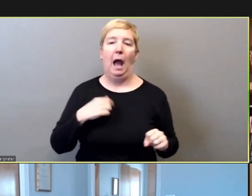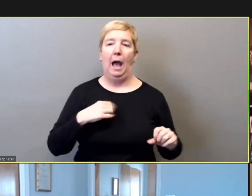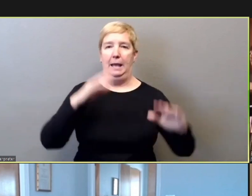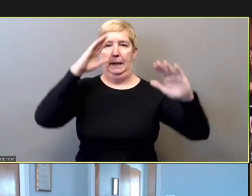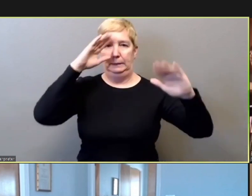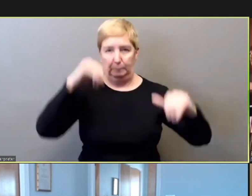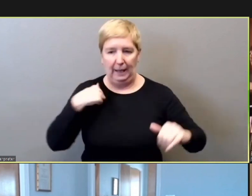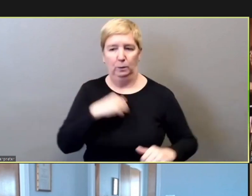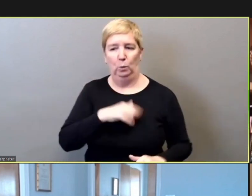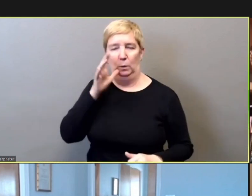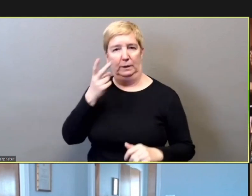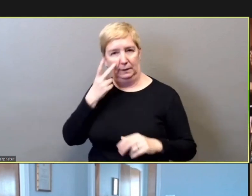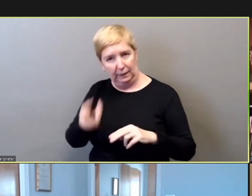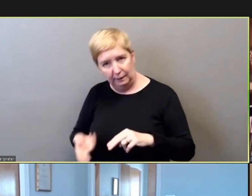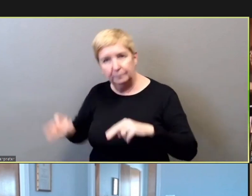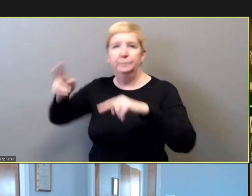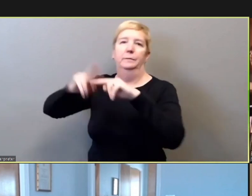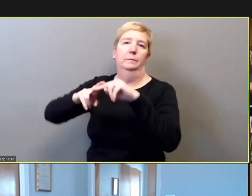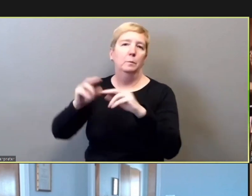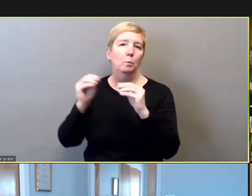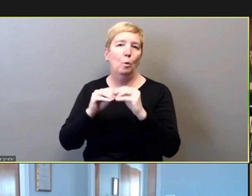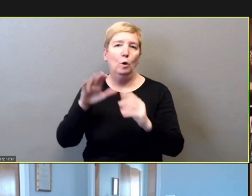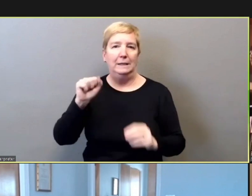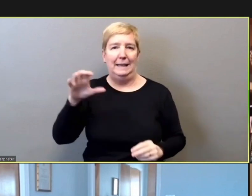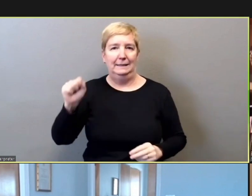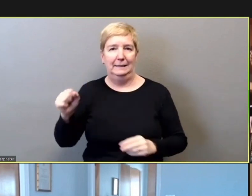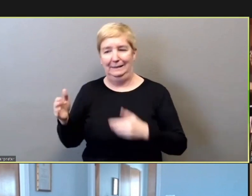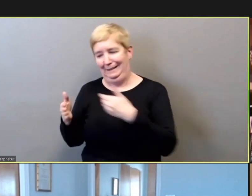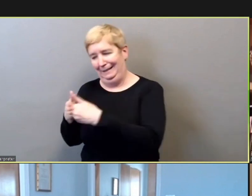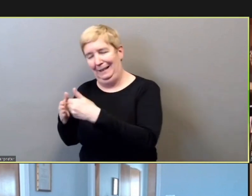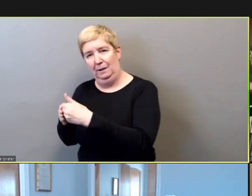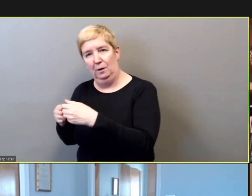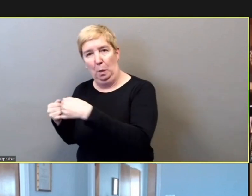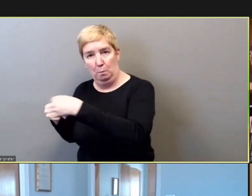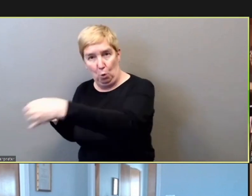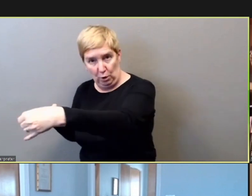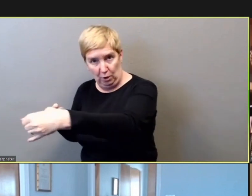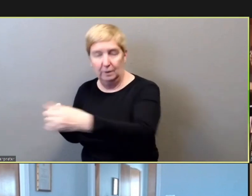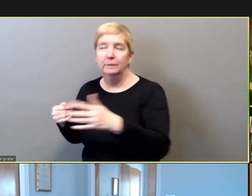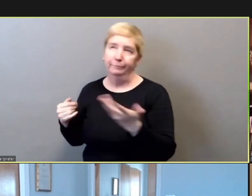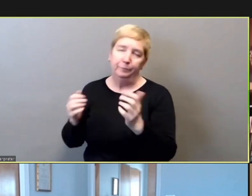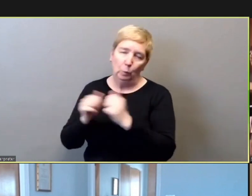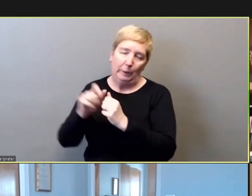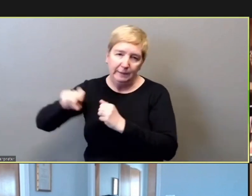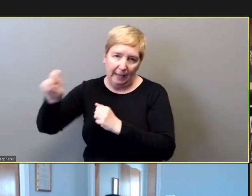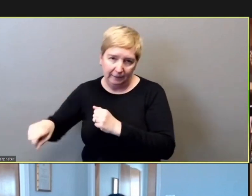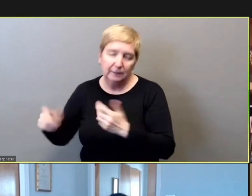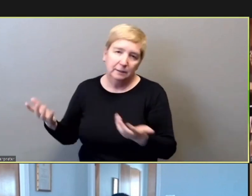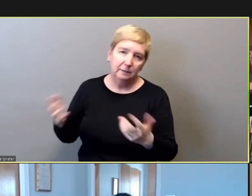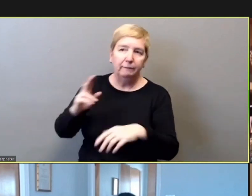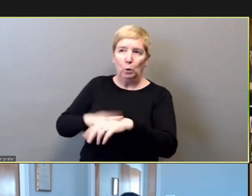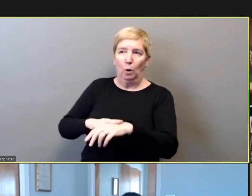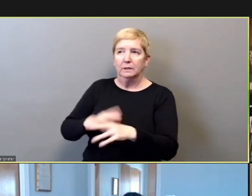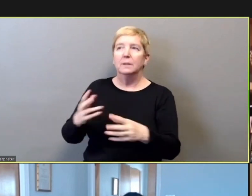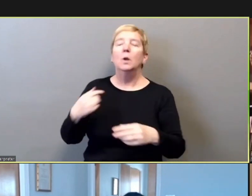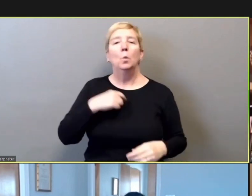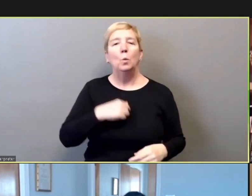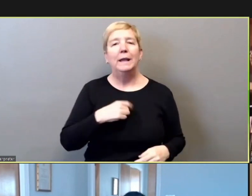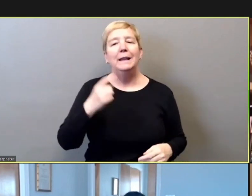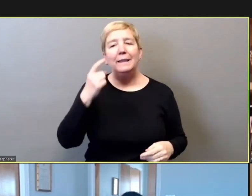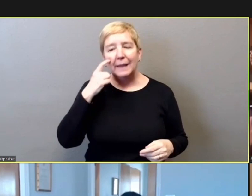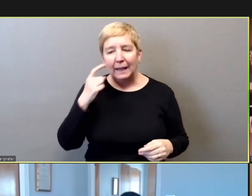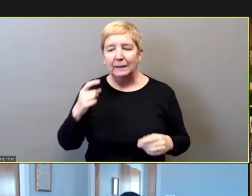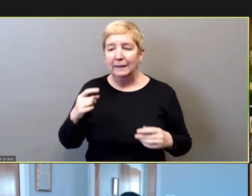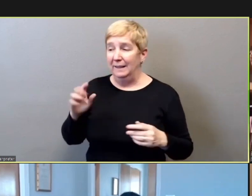more cases along the border, both in Texas, obviously. You know, we think that removal of masks